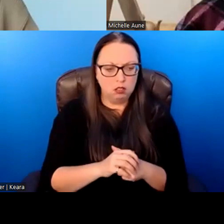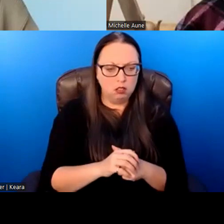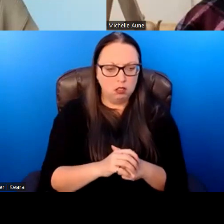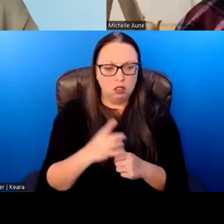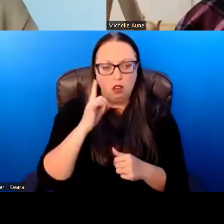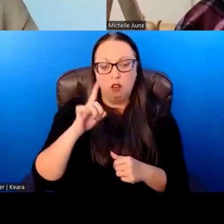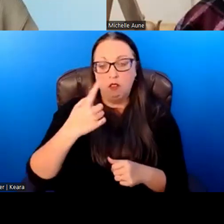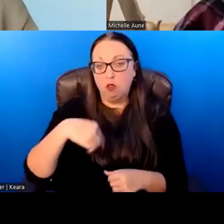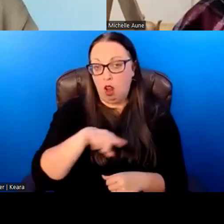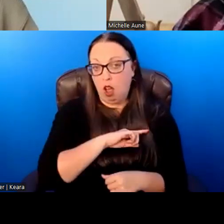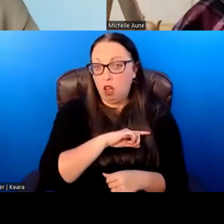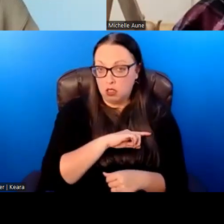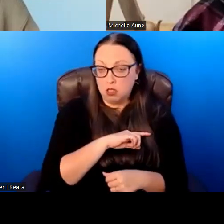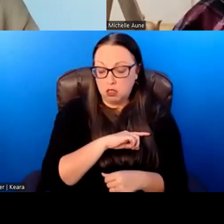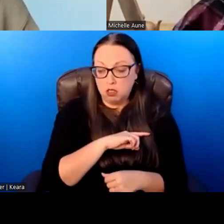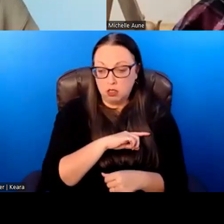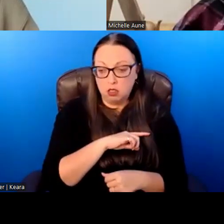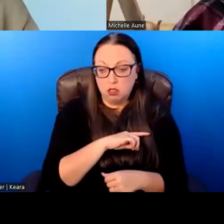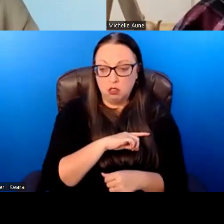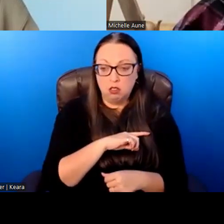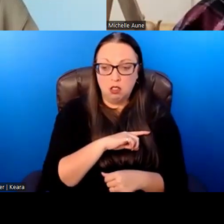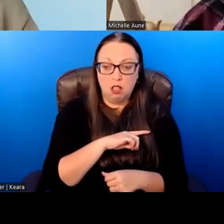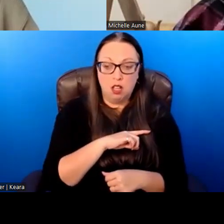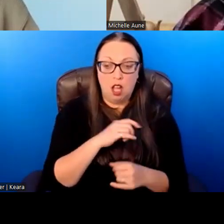For us, our line is